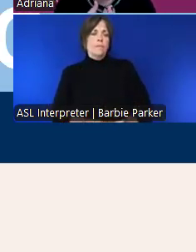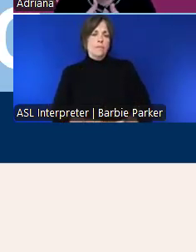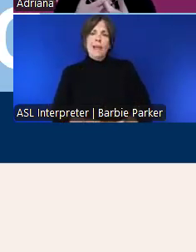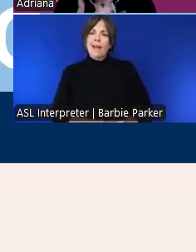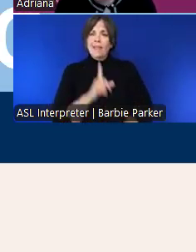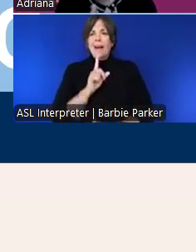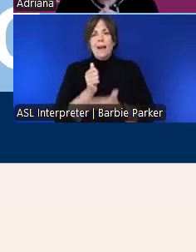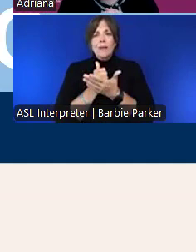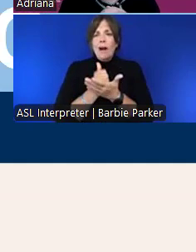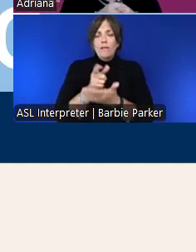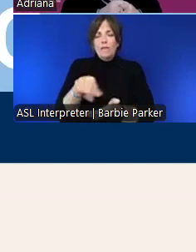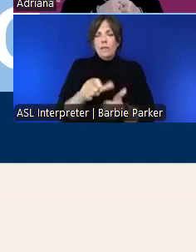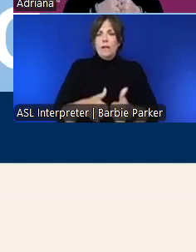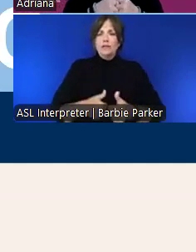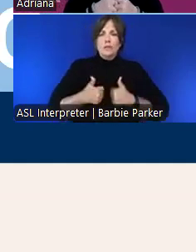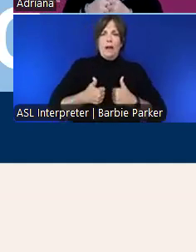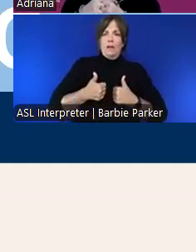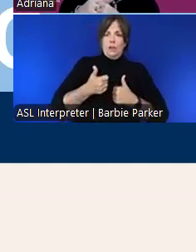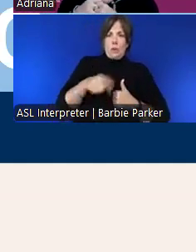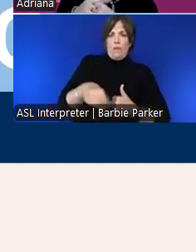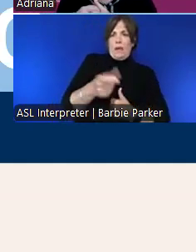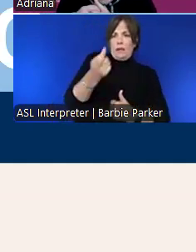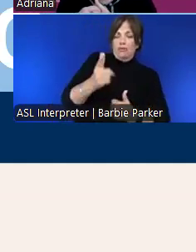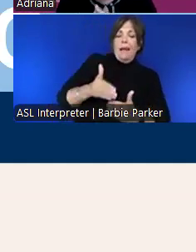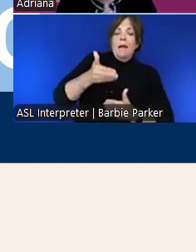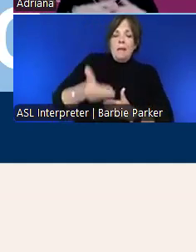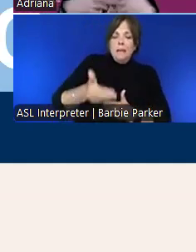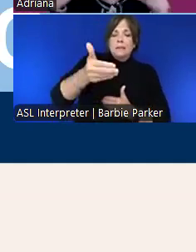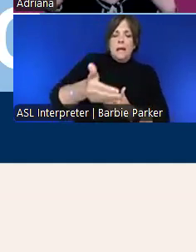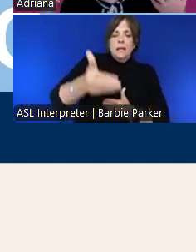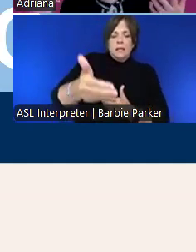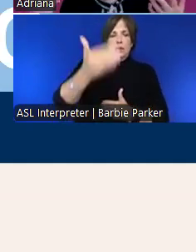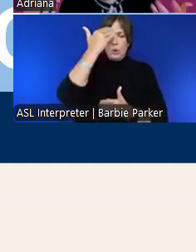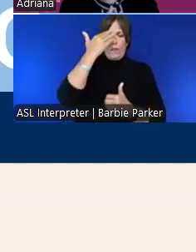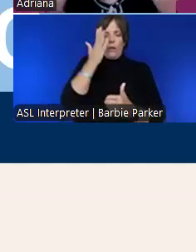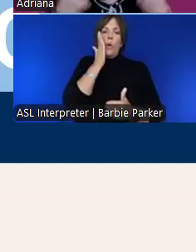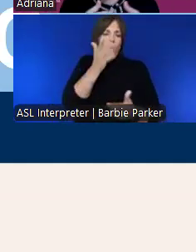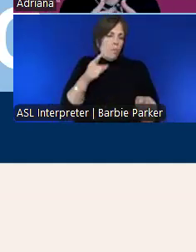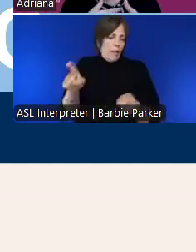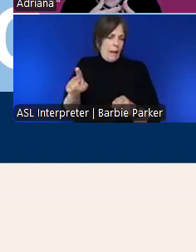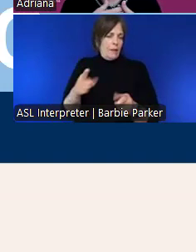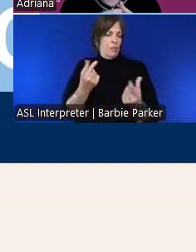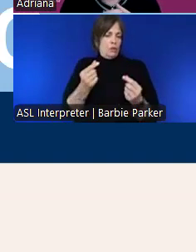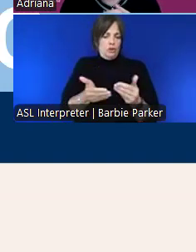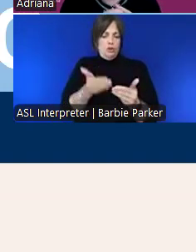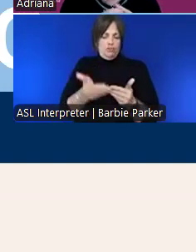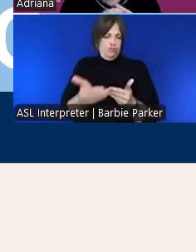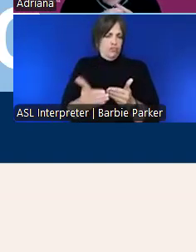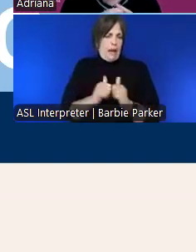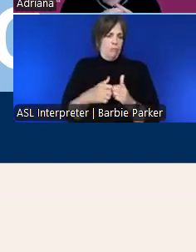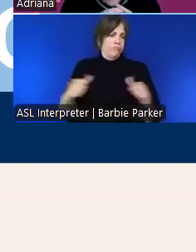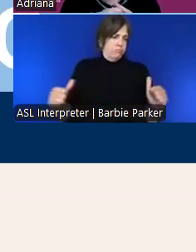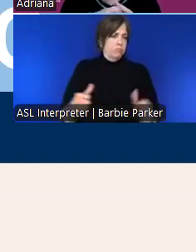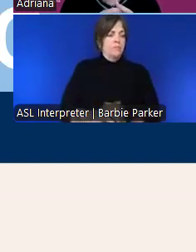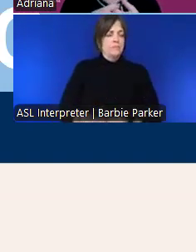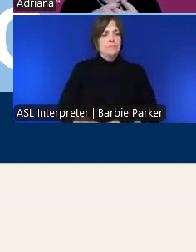can make informed decisions about what they want to see happen. Peer support, you know, I think in the context of law enforcement and first